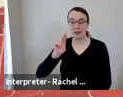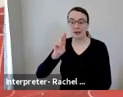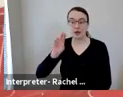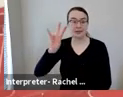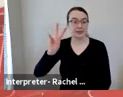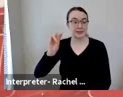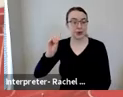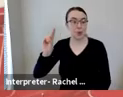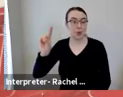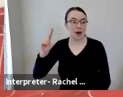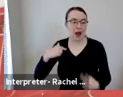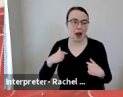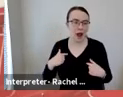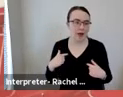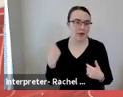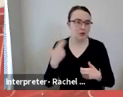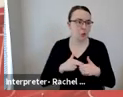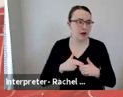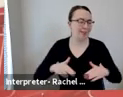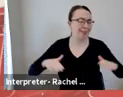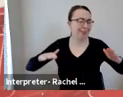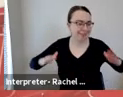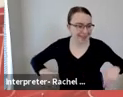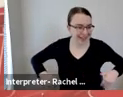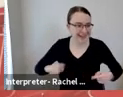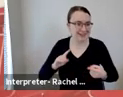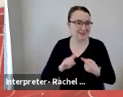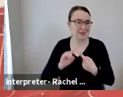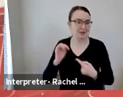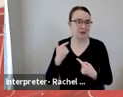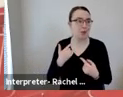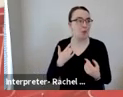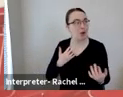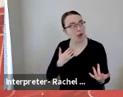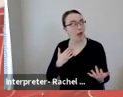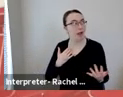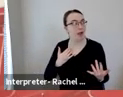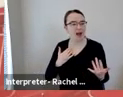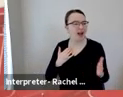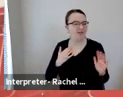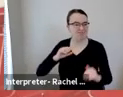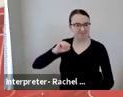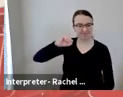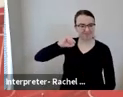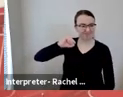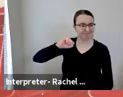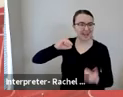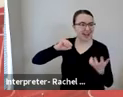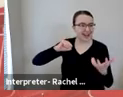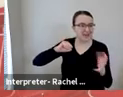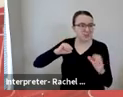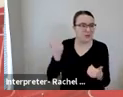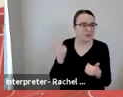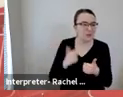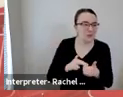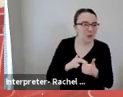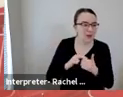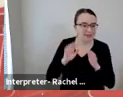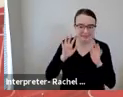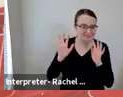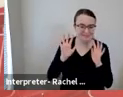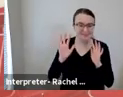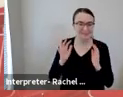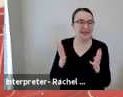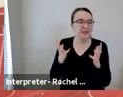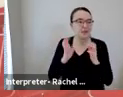late to joining, and I was reluctant to join. I did not want to do it. I did not want to